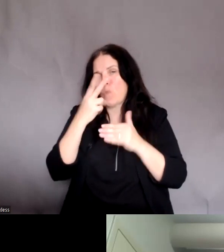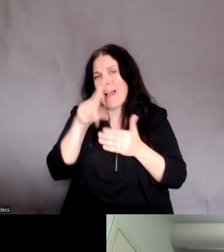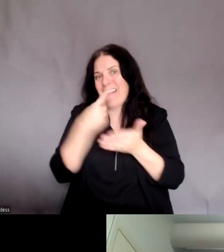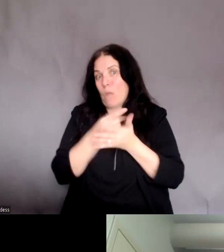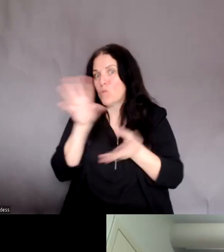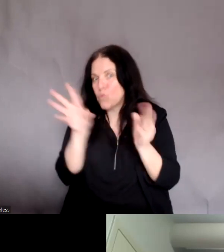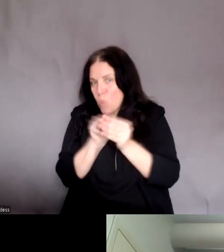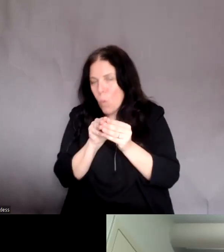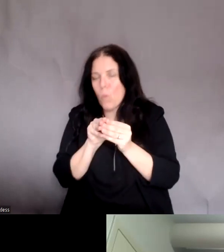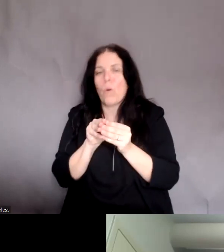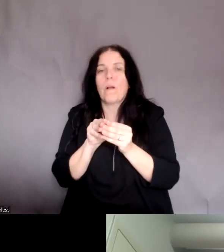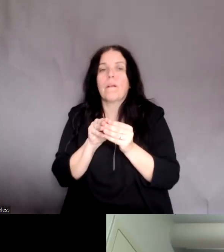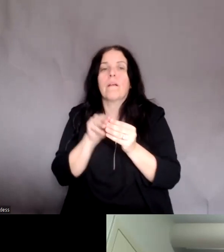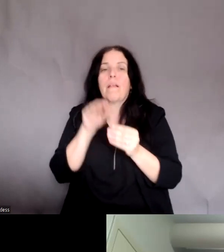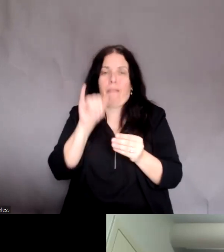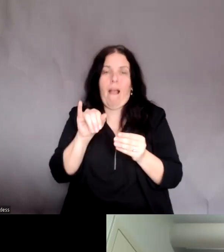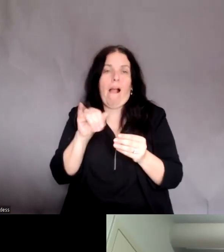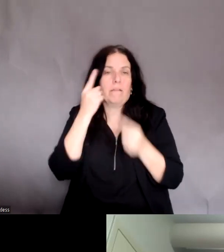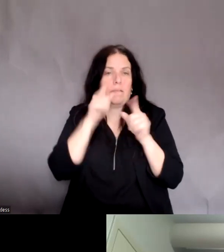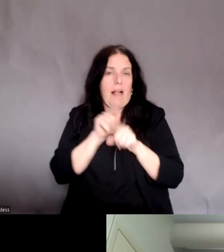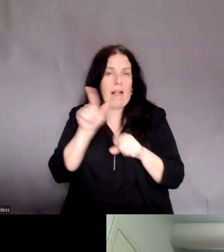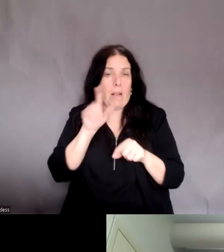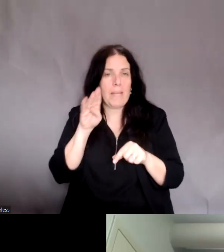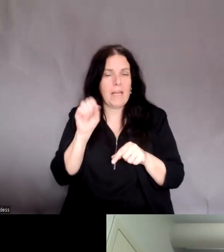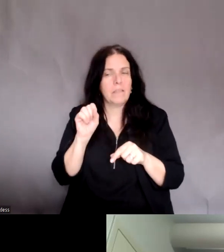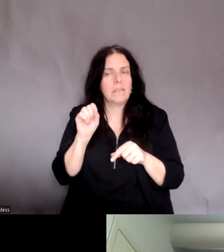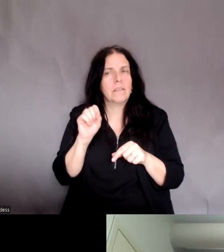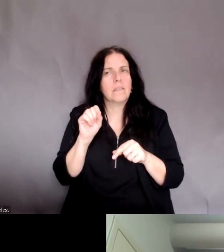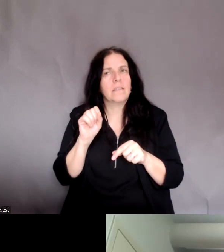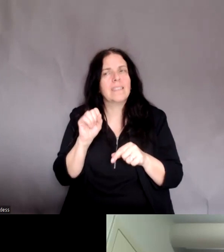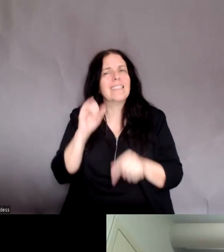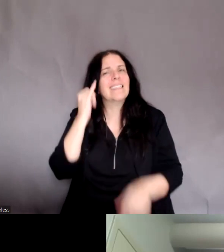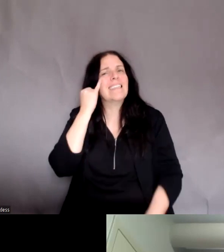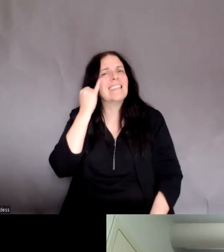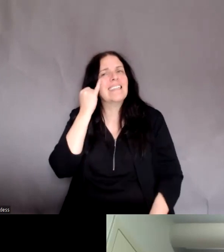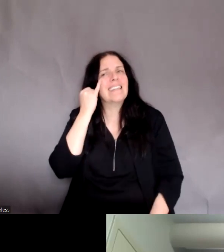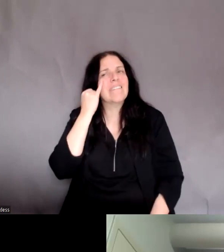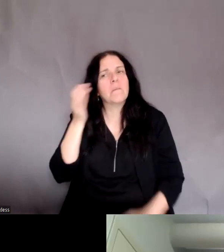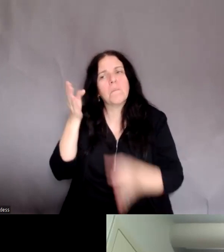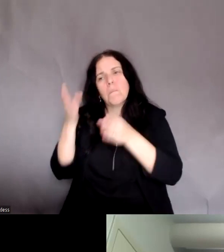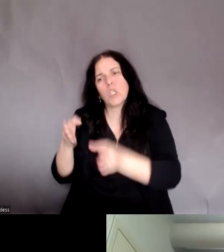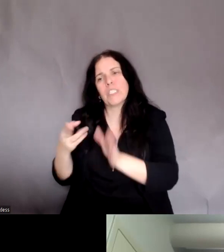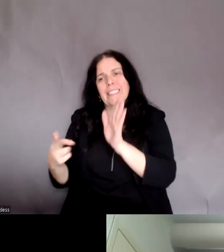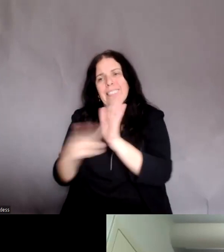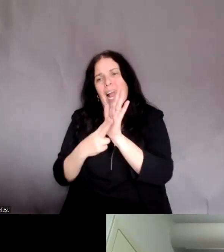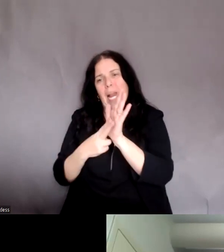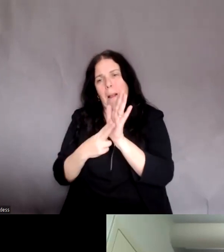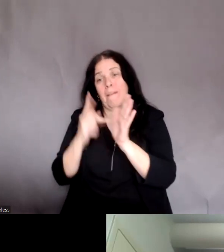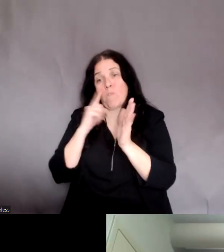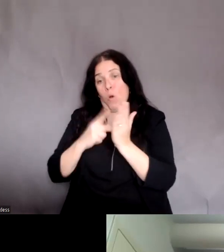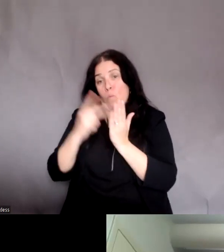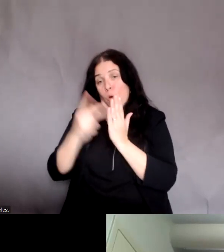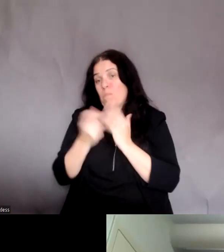constitutes an LBS program, what happens if you sign someone up for something that's a 12-hour